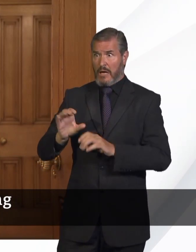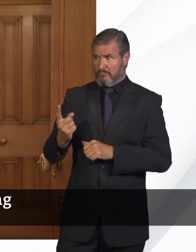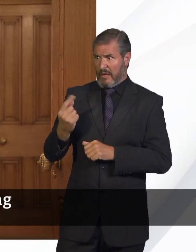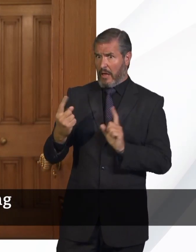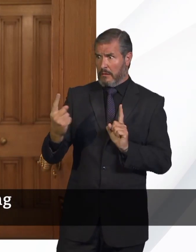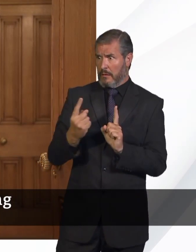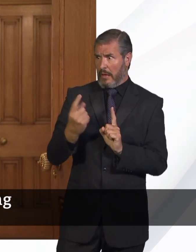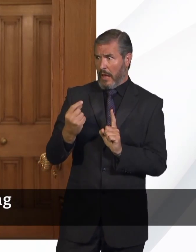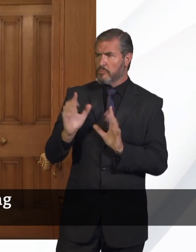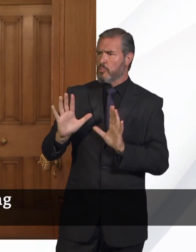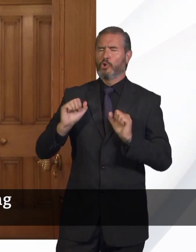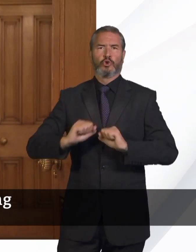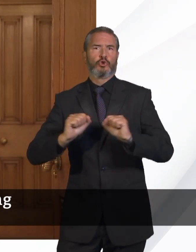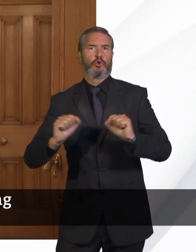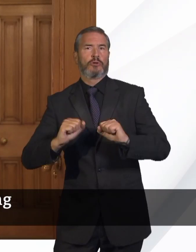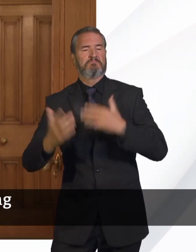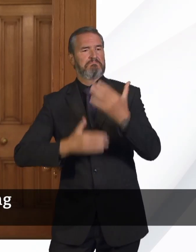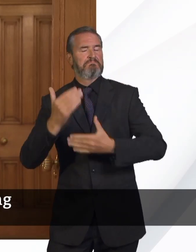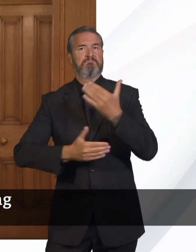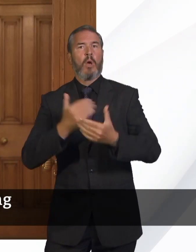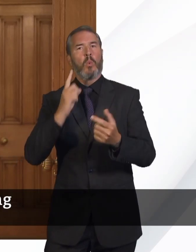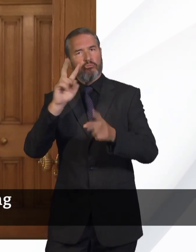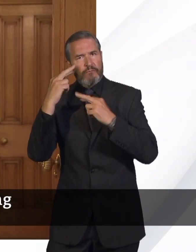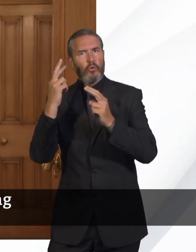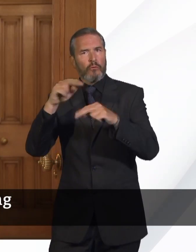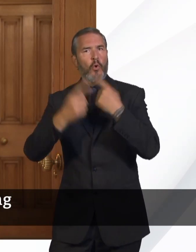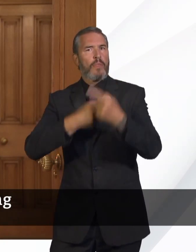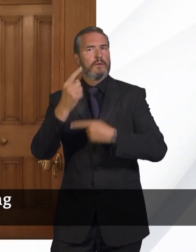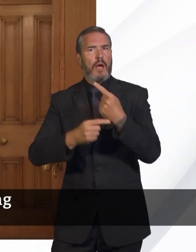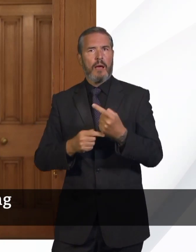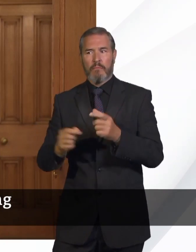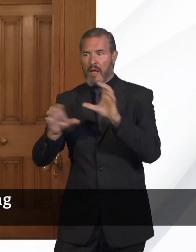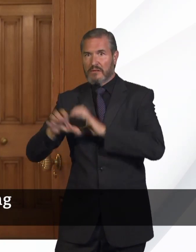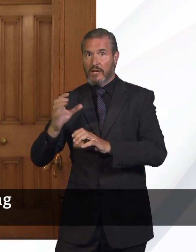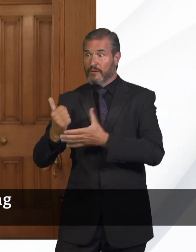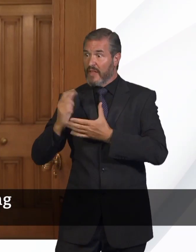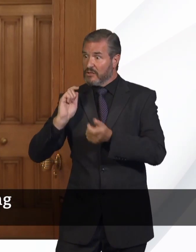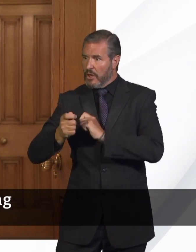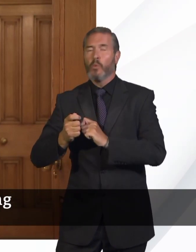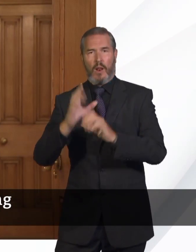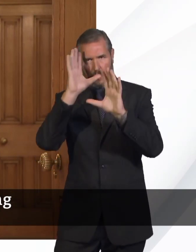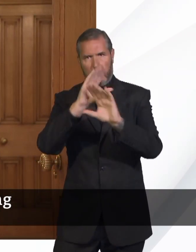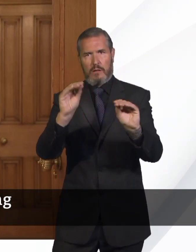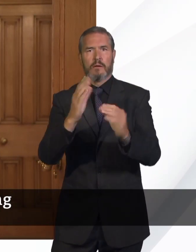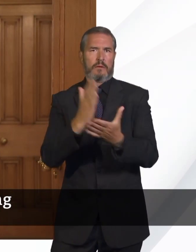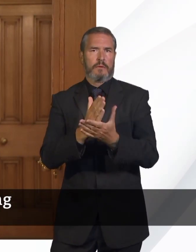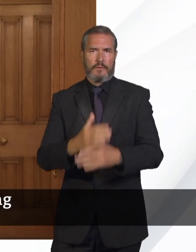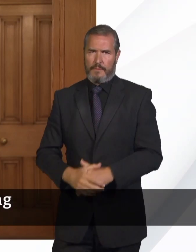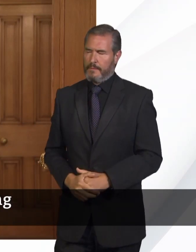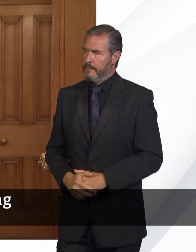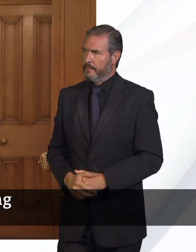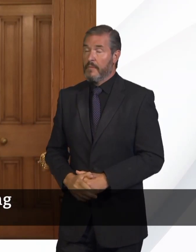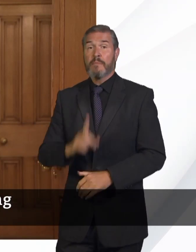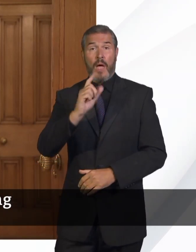distance. But ultimately, we keep all of these things under review. You've made the point that there are